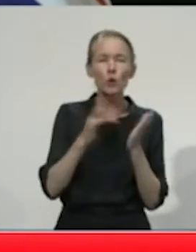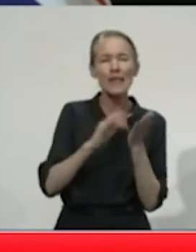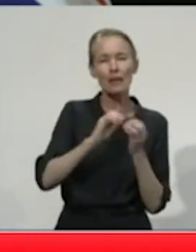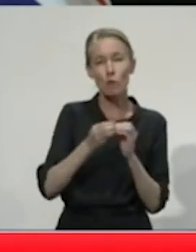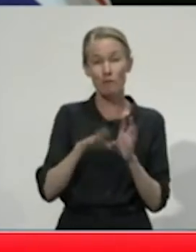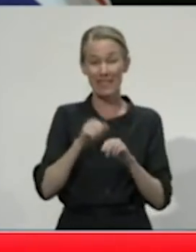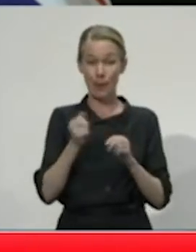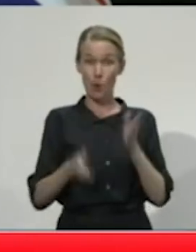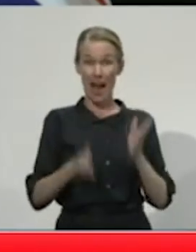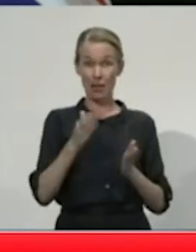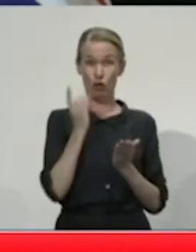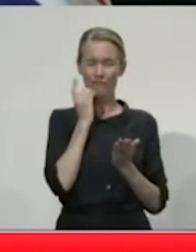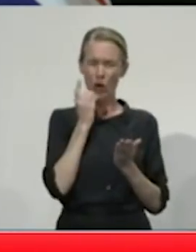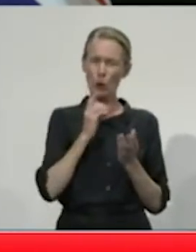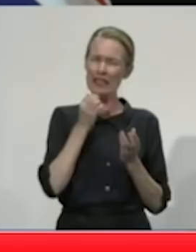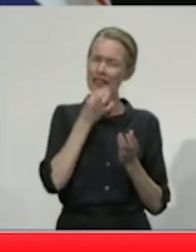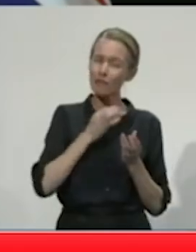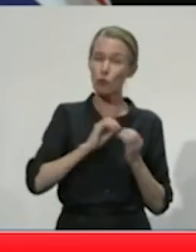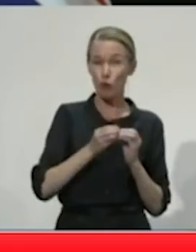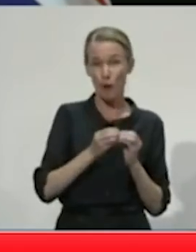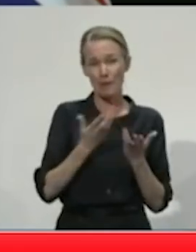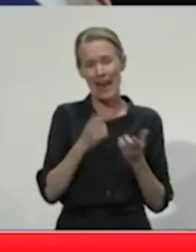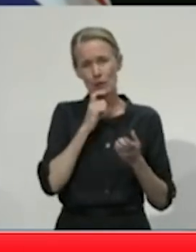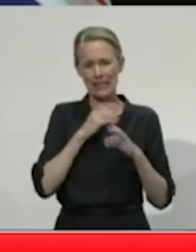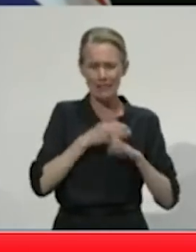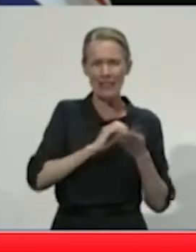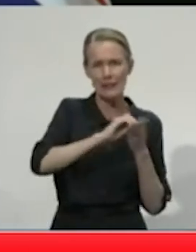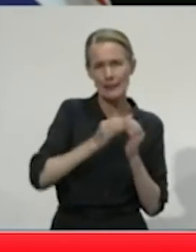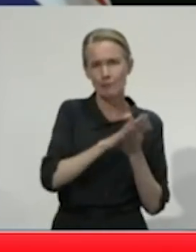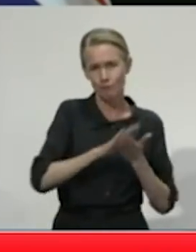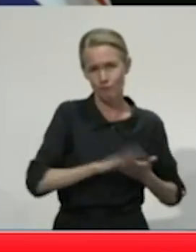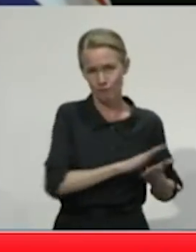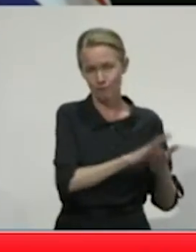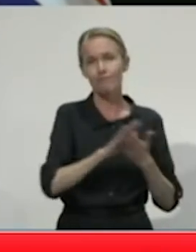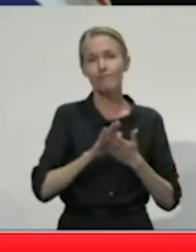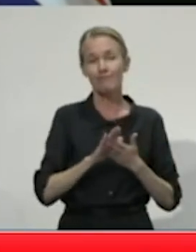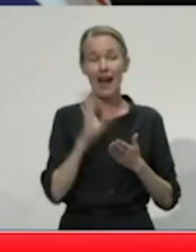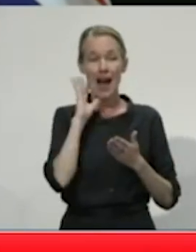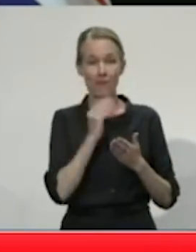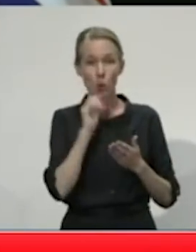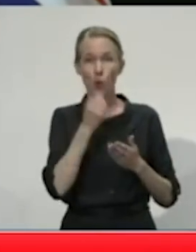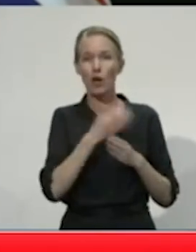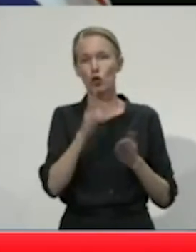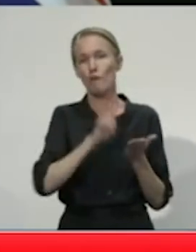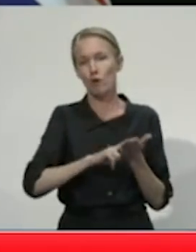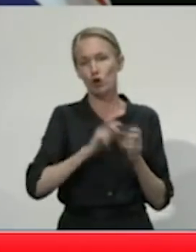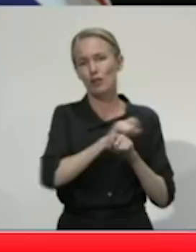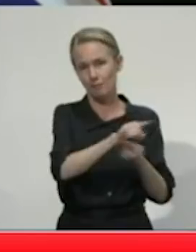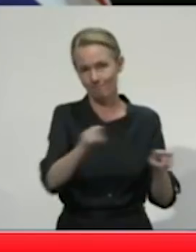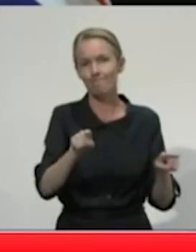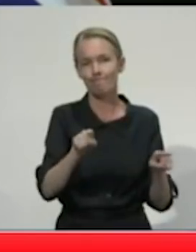us know. The first update or ironing out any of the bugs will be released this afternoon. And we're also talking